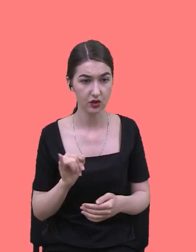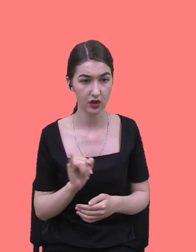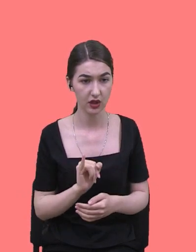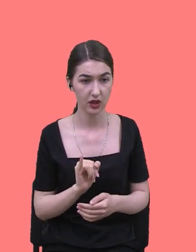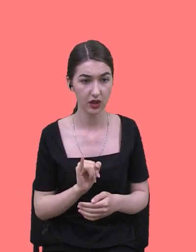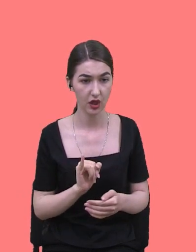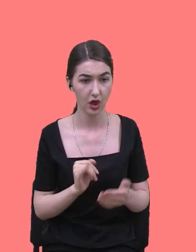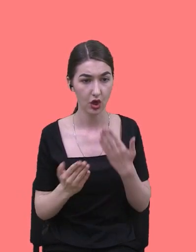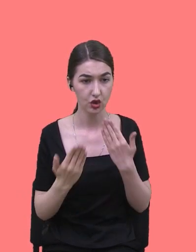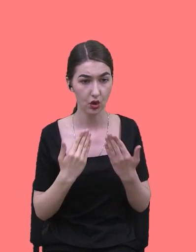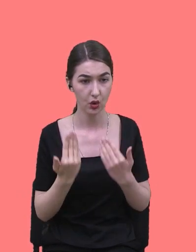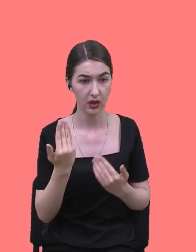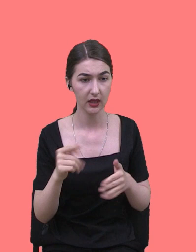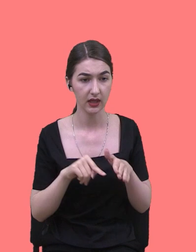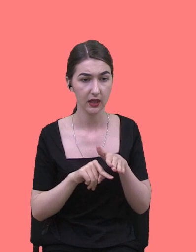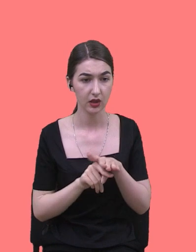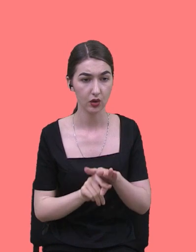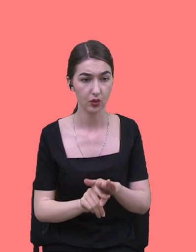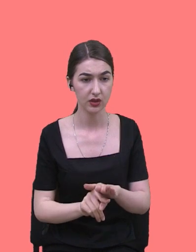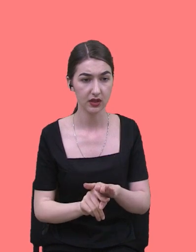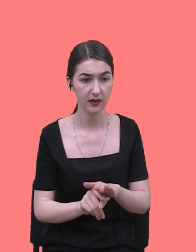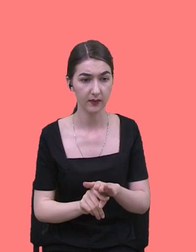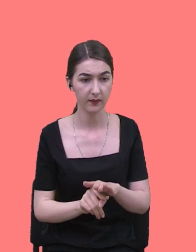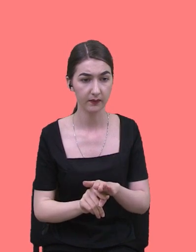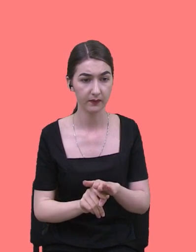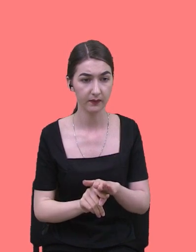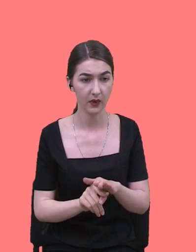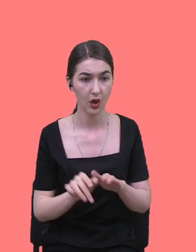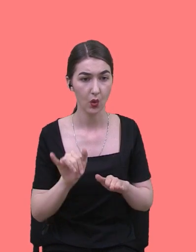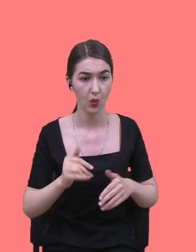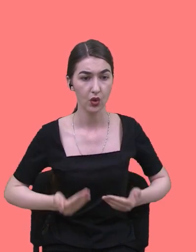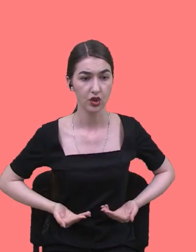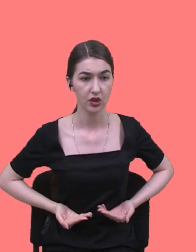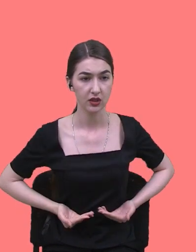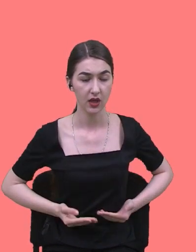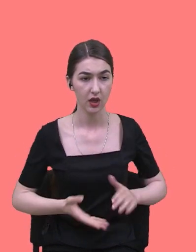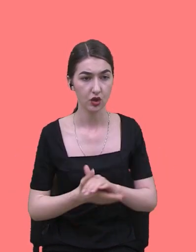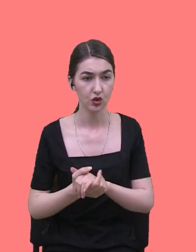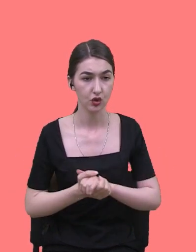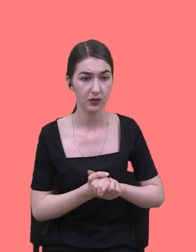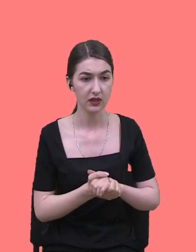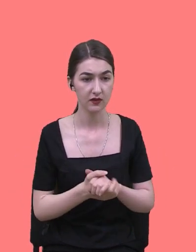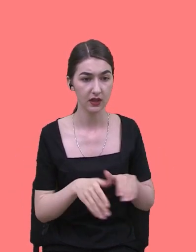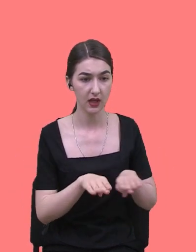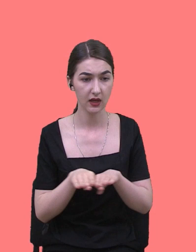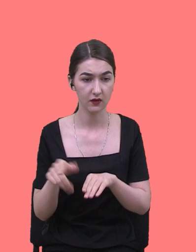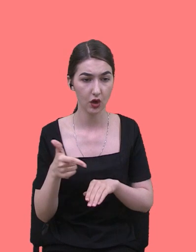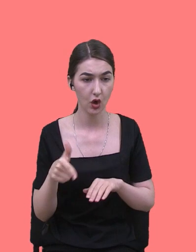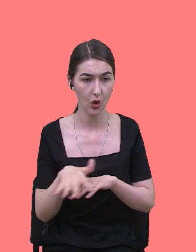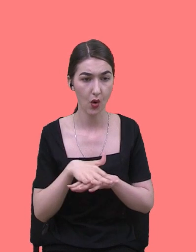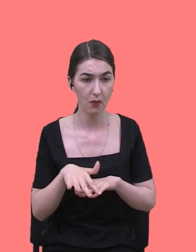different societal elements, and then also within the communities. And then finally, we